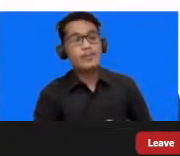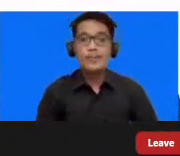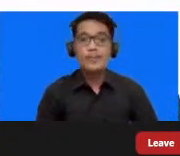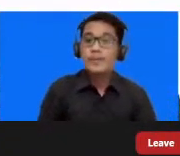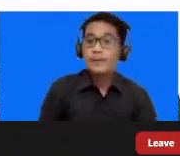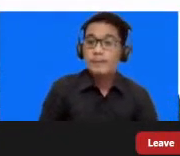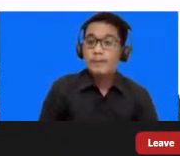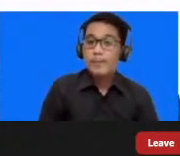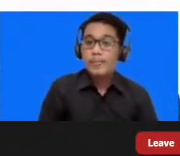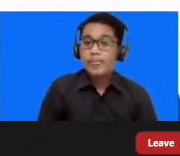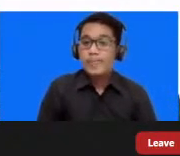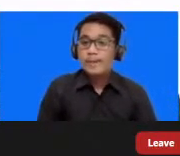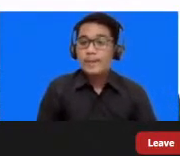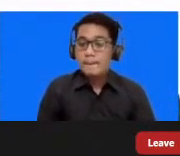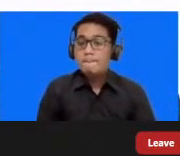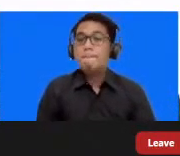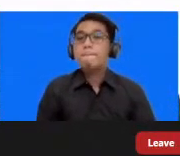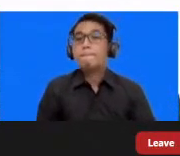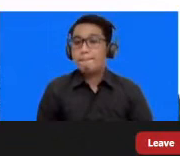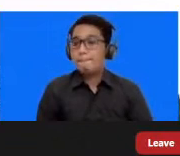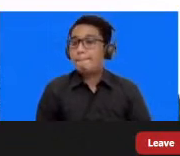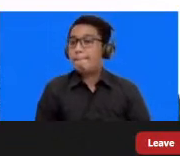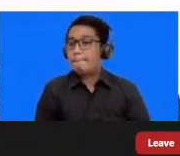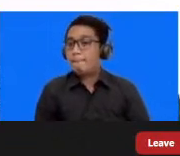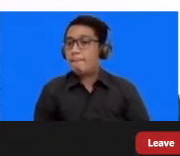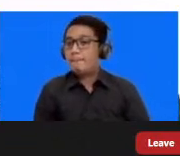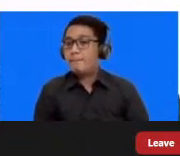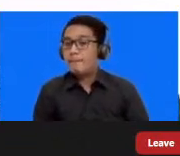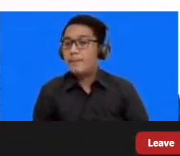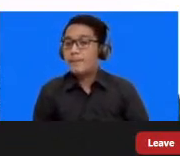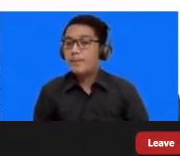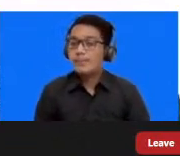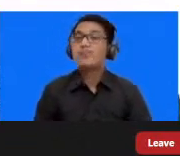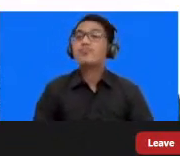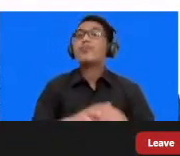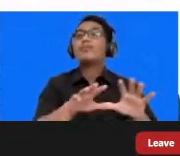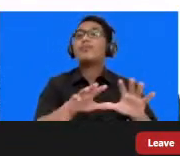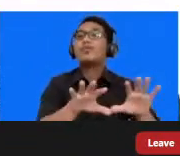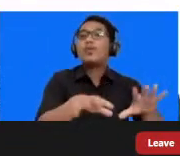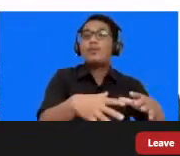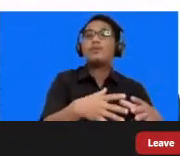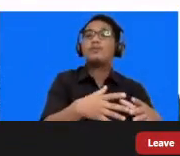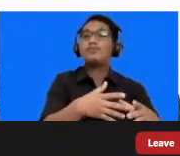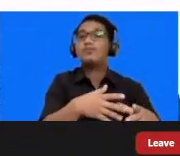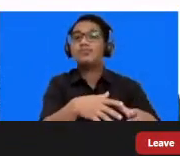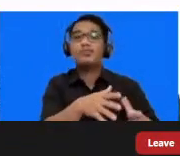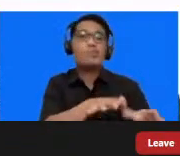so our Union Disaster Management Committee has a mandate to include